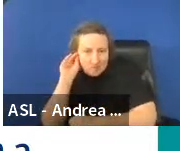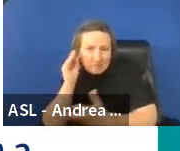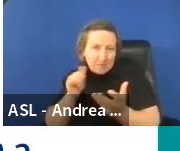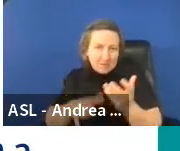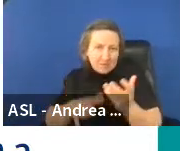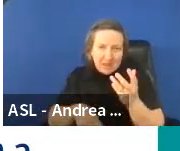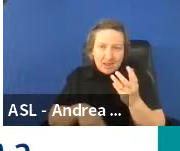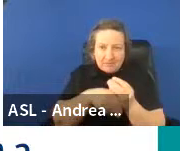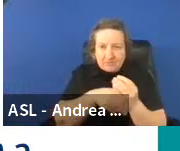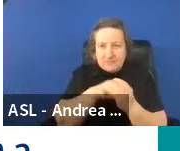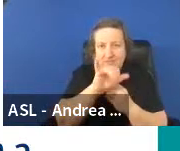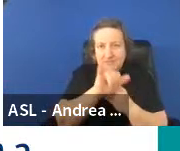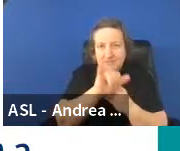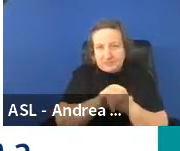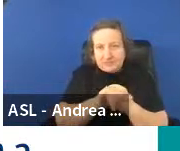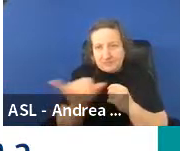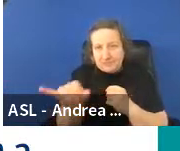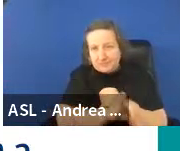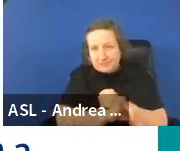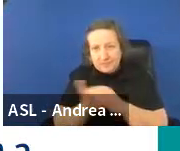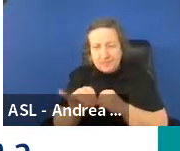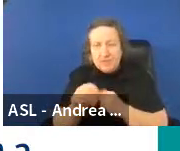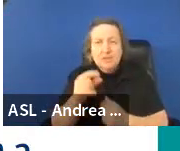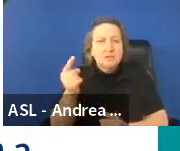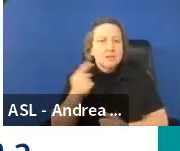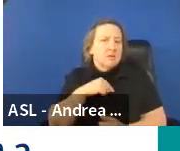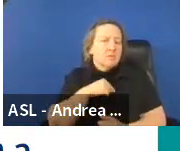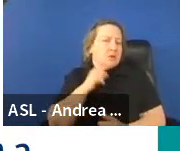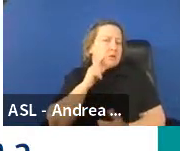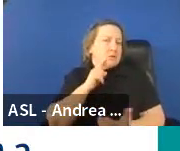to this, but just something that we really